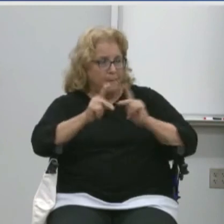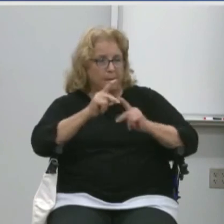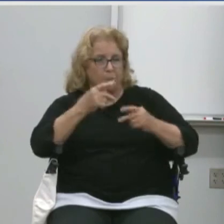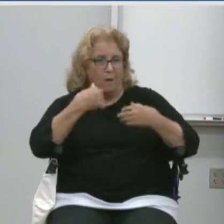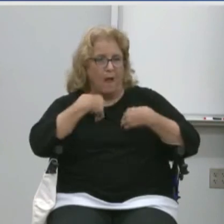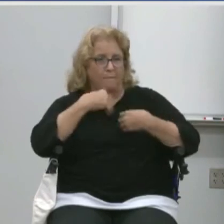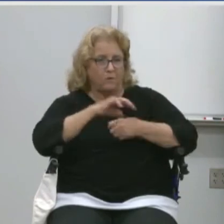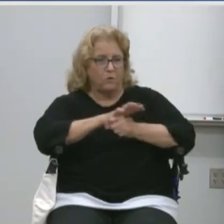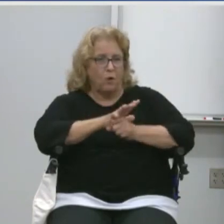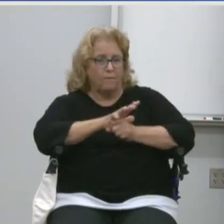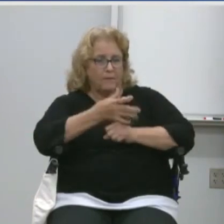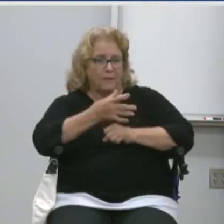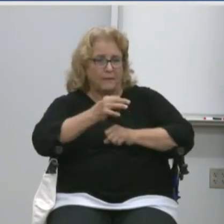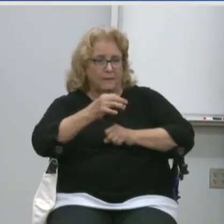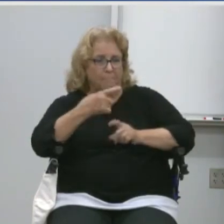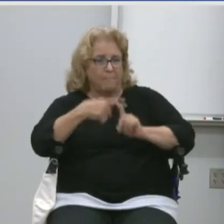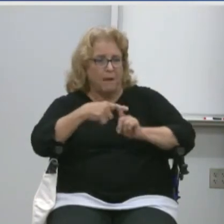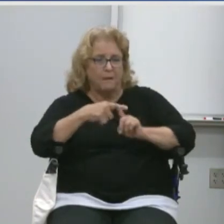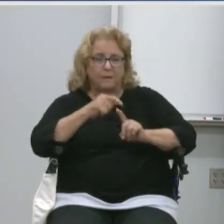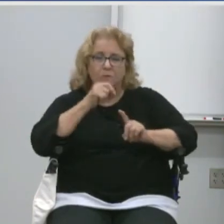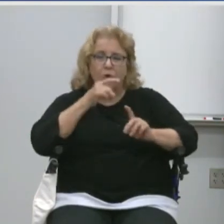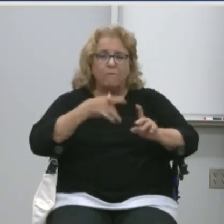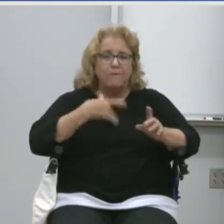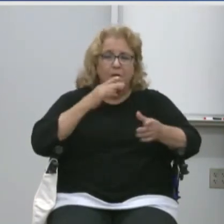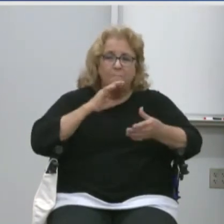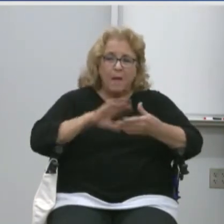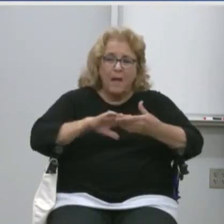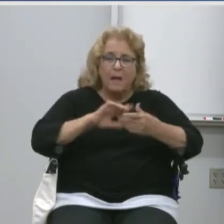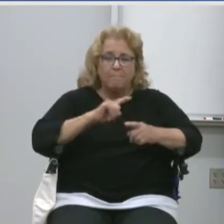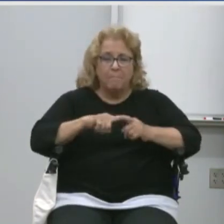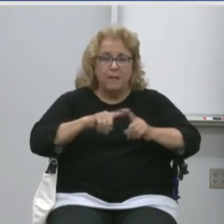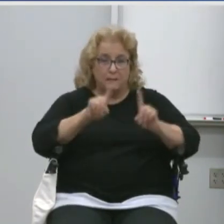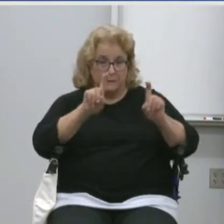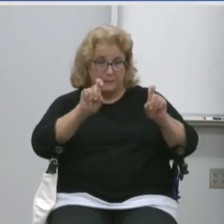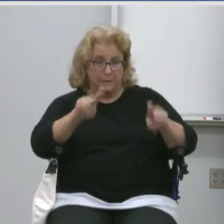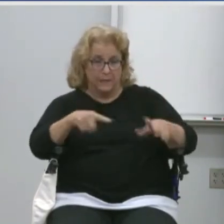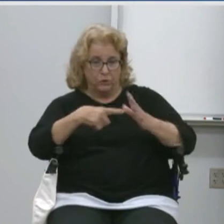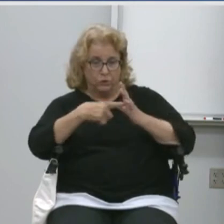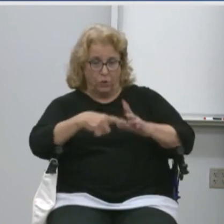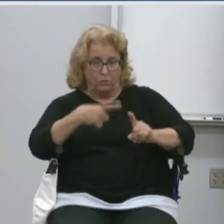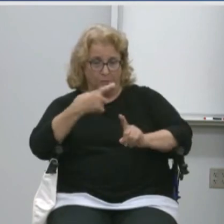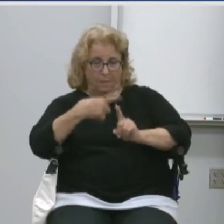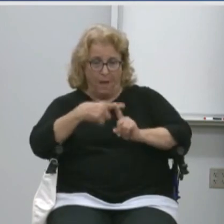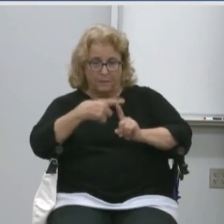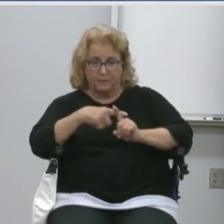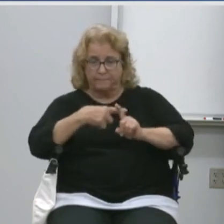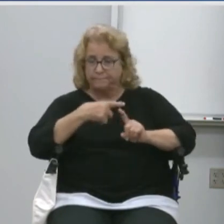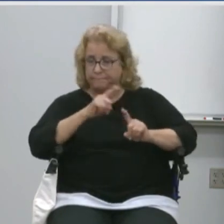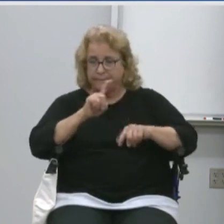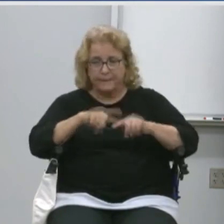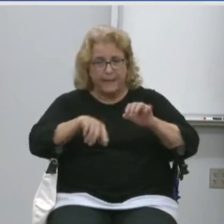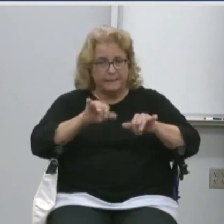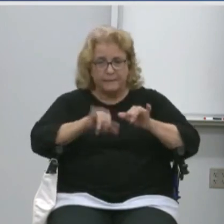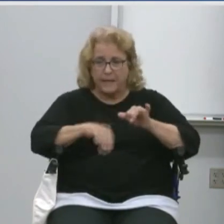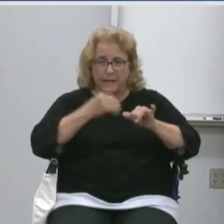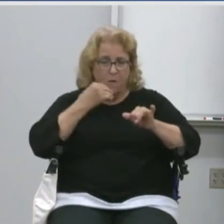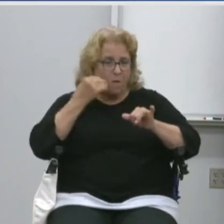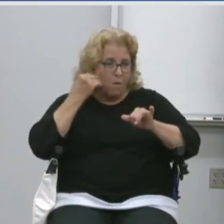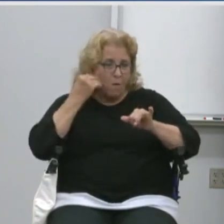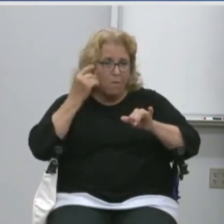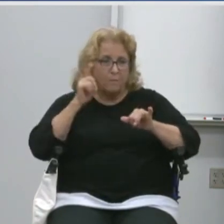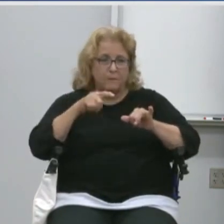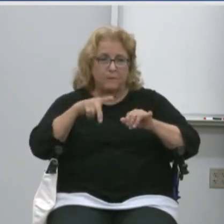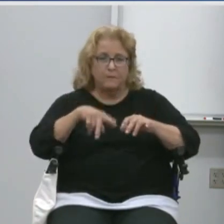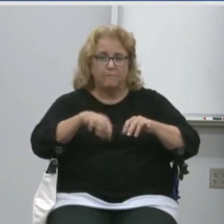that would be, not symptomatic. They just are tested positive. They need to leave the home that they're in and shelter somewhere safe or